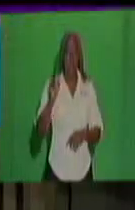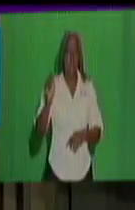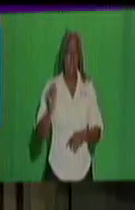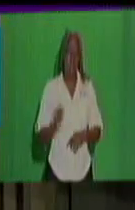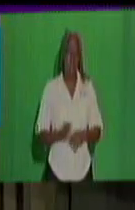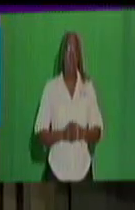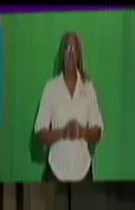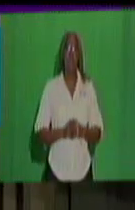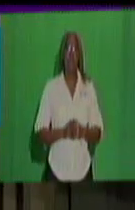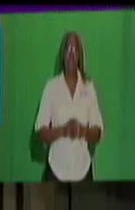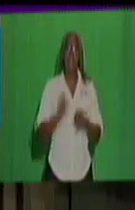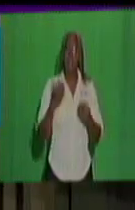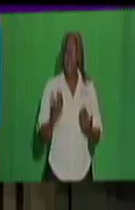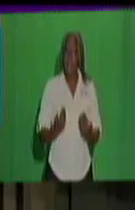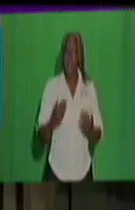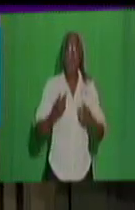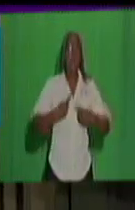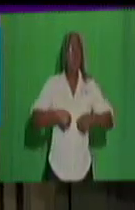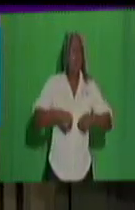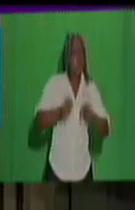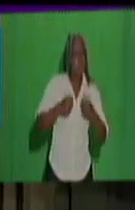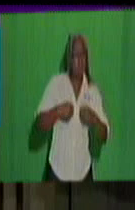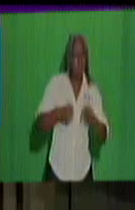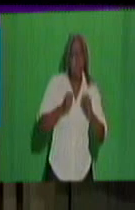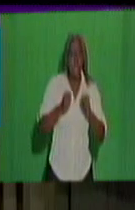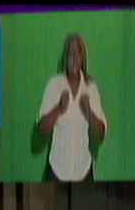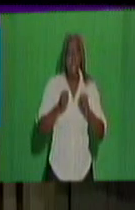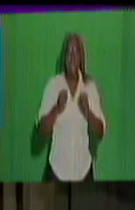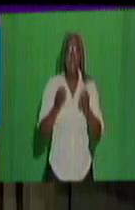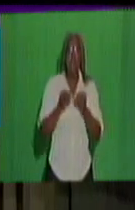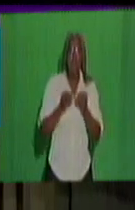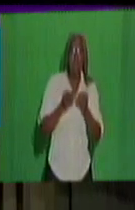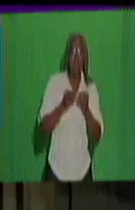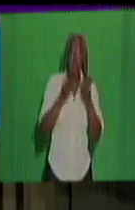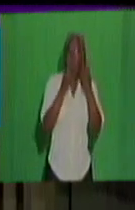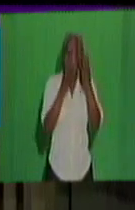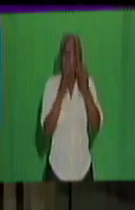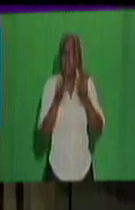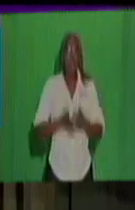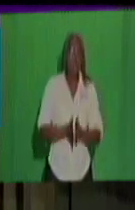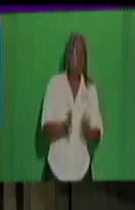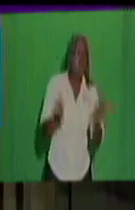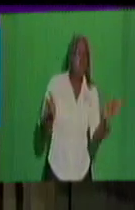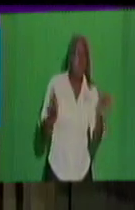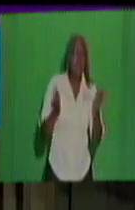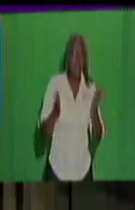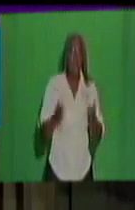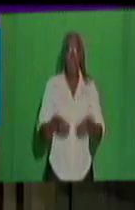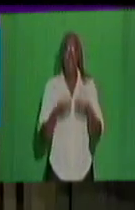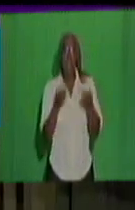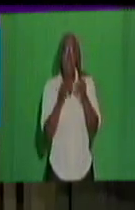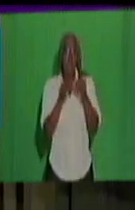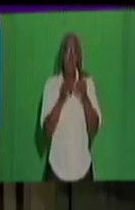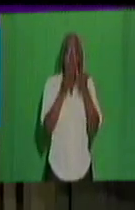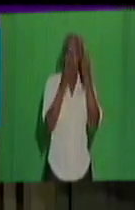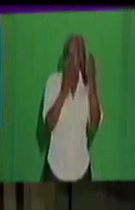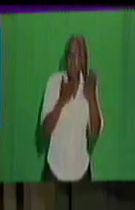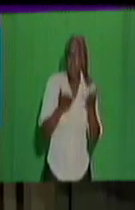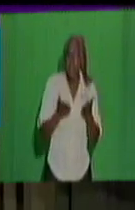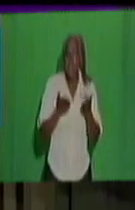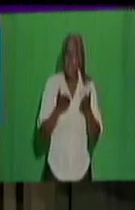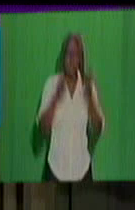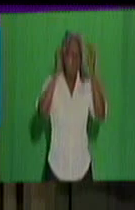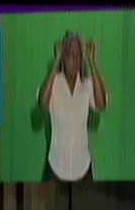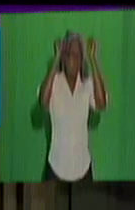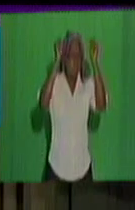In an effort to communicate with the public even more and more, and to add more layers of information, the Ministry of